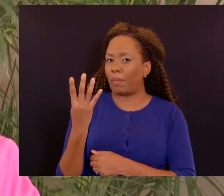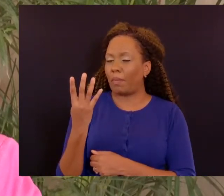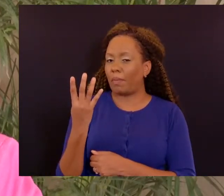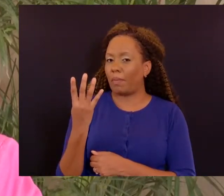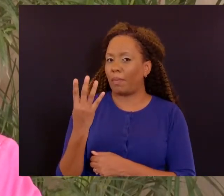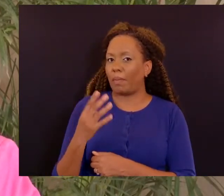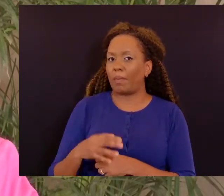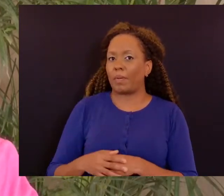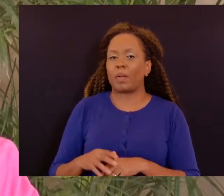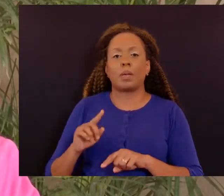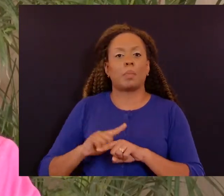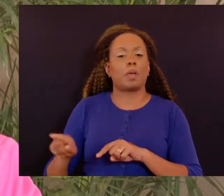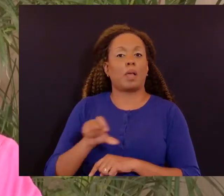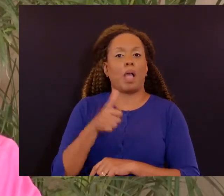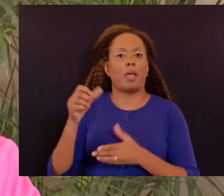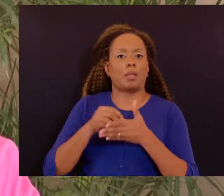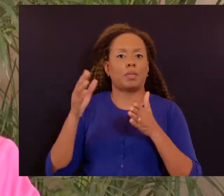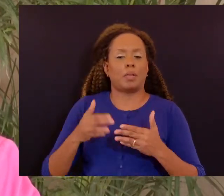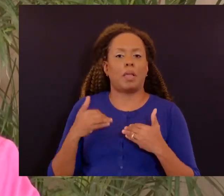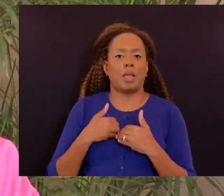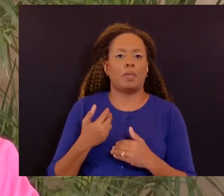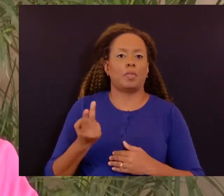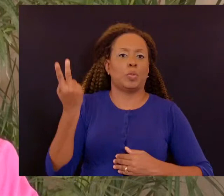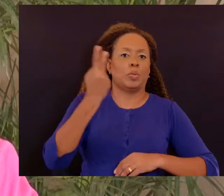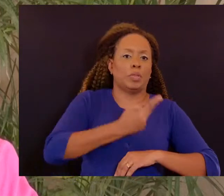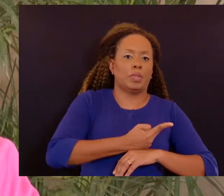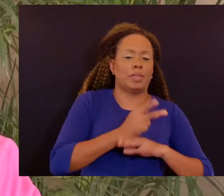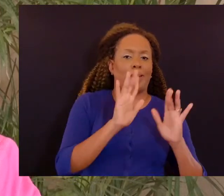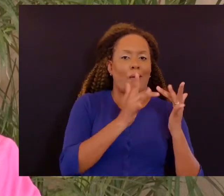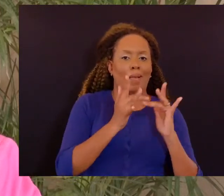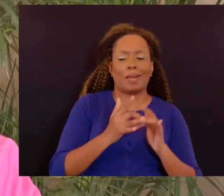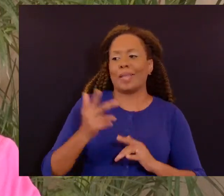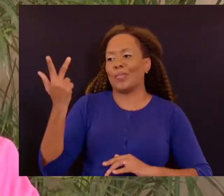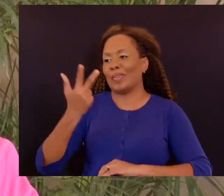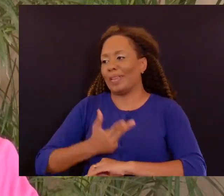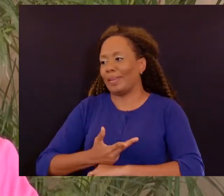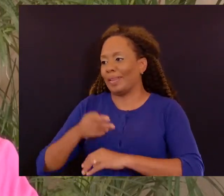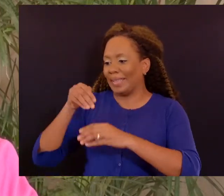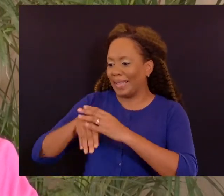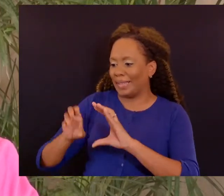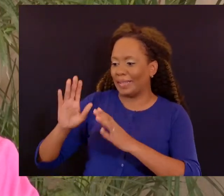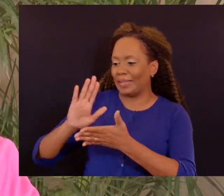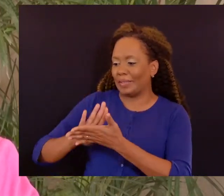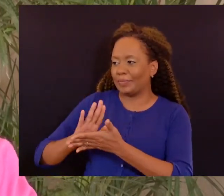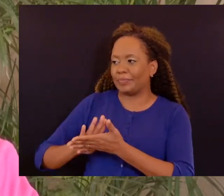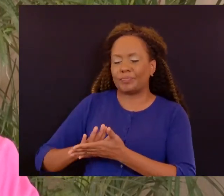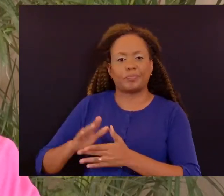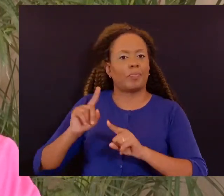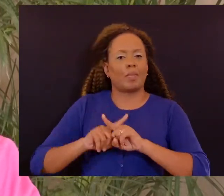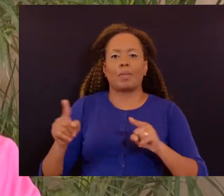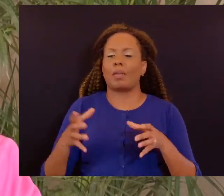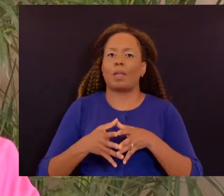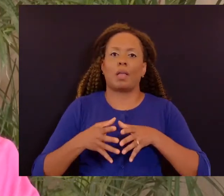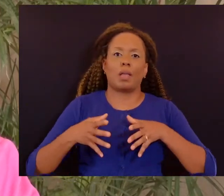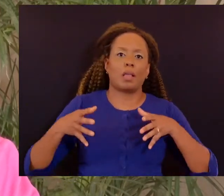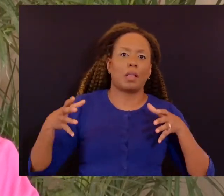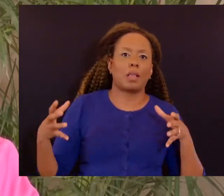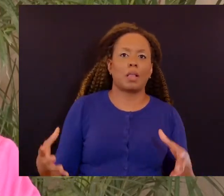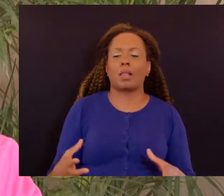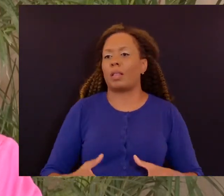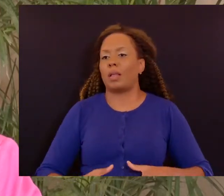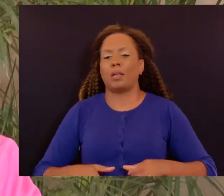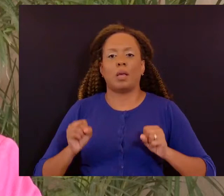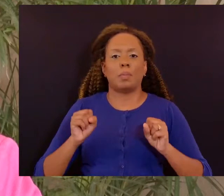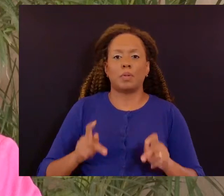classes 2 days this week, 3 days next week, and so on, who would have lost tremendous teaching and